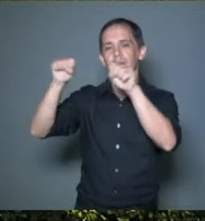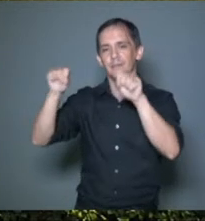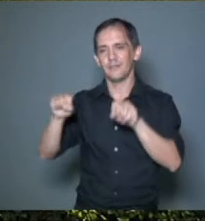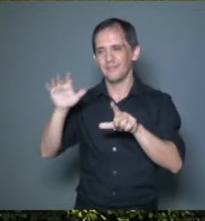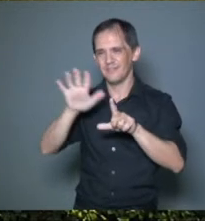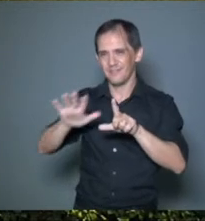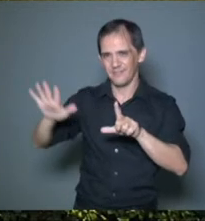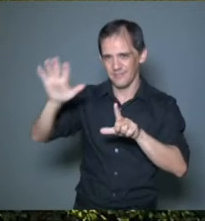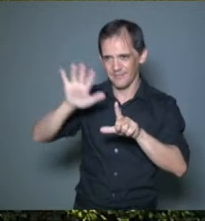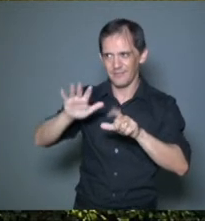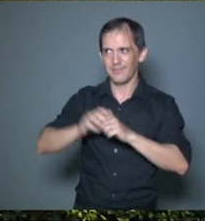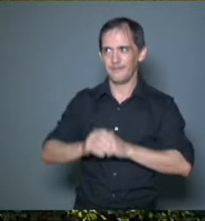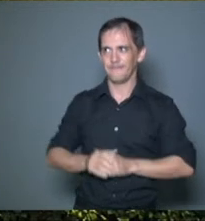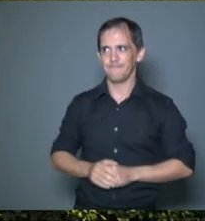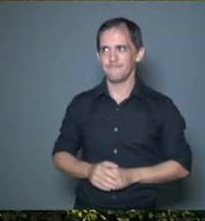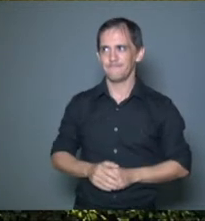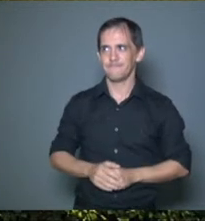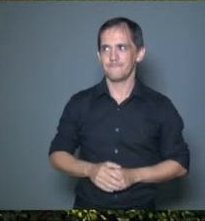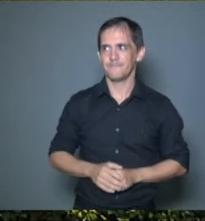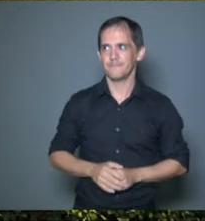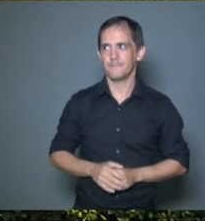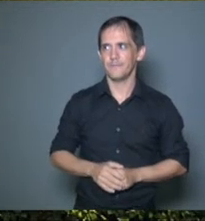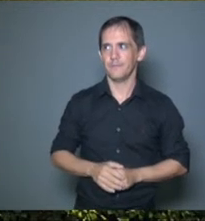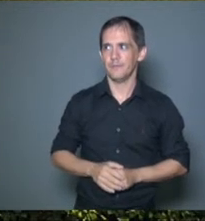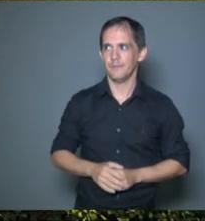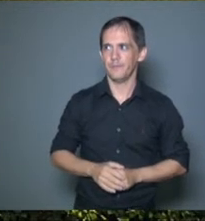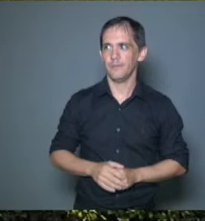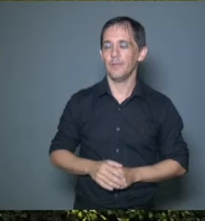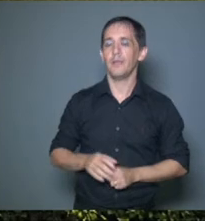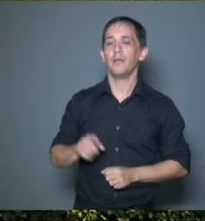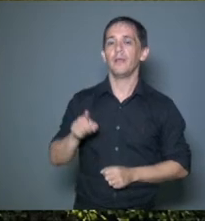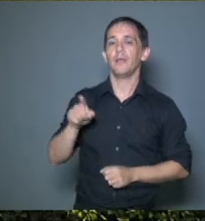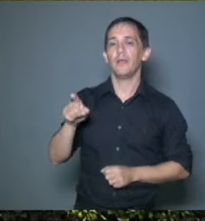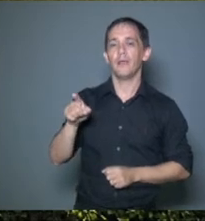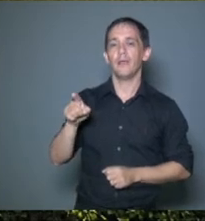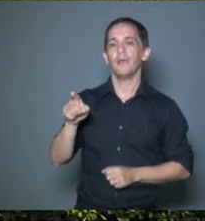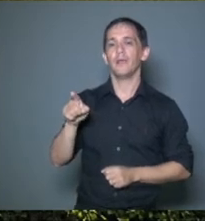for a platform. The RTRS